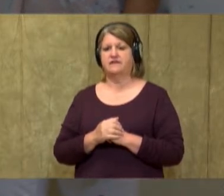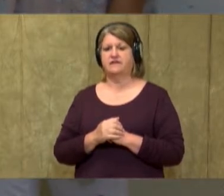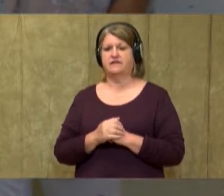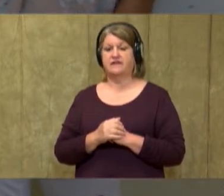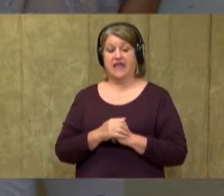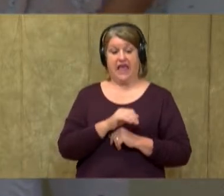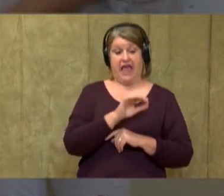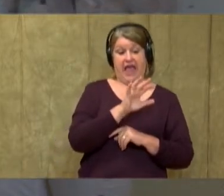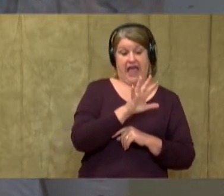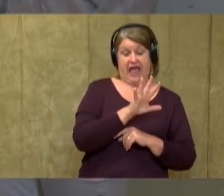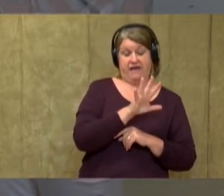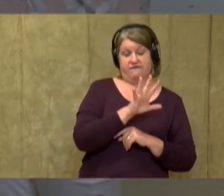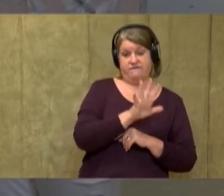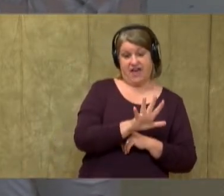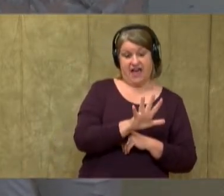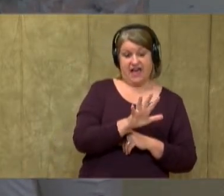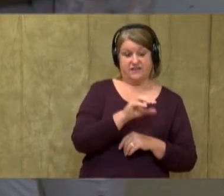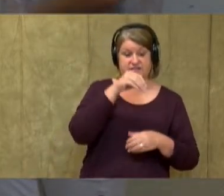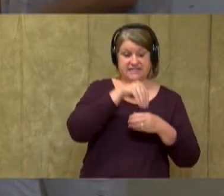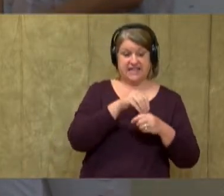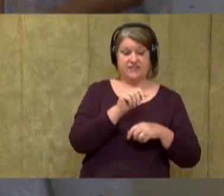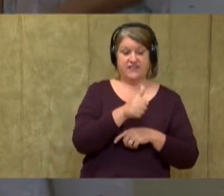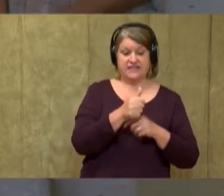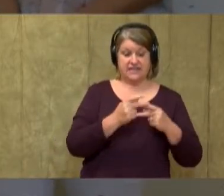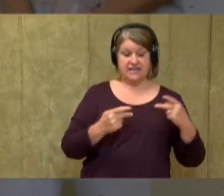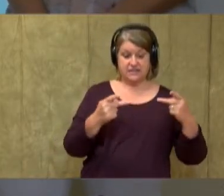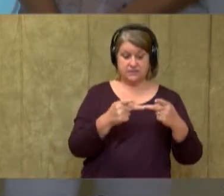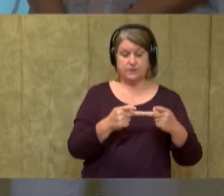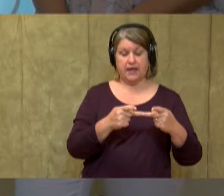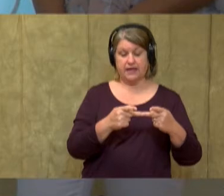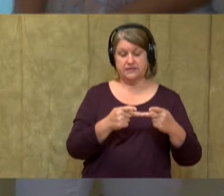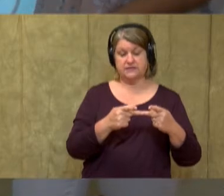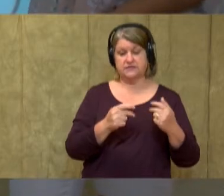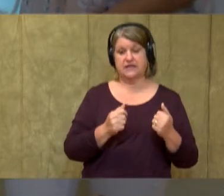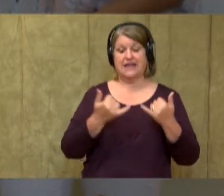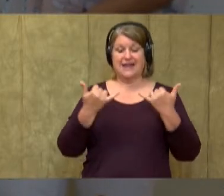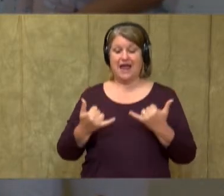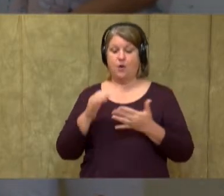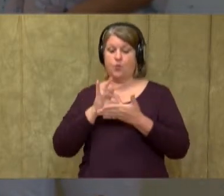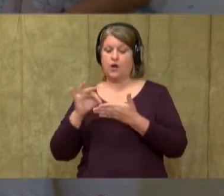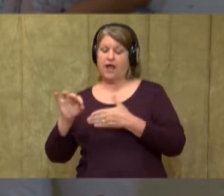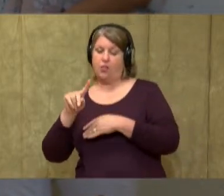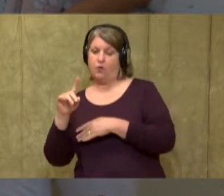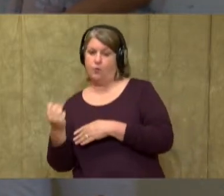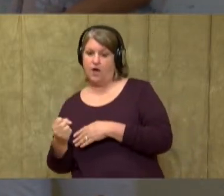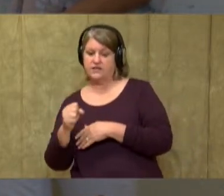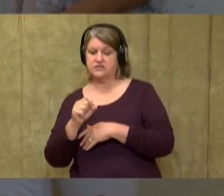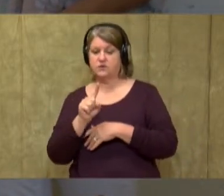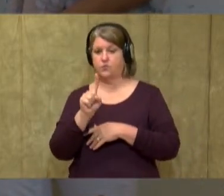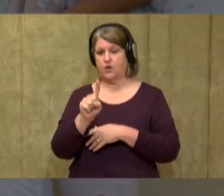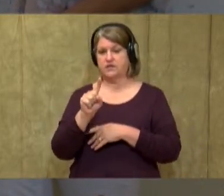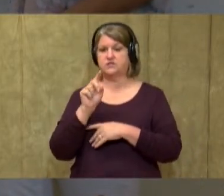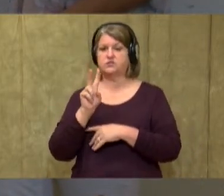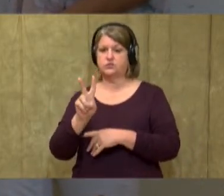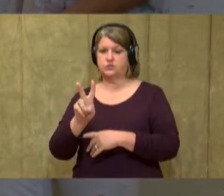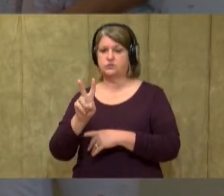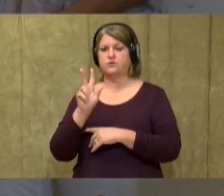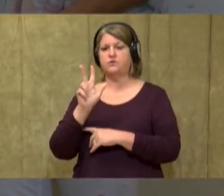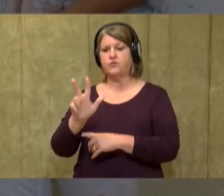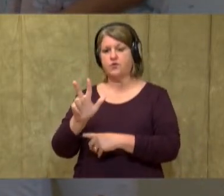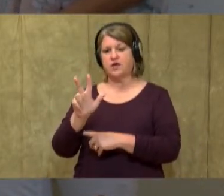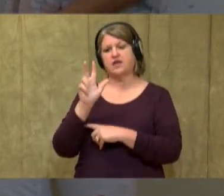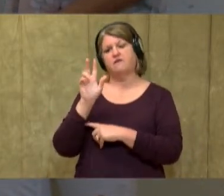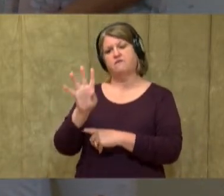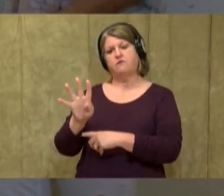is in the tens place because we counted our rods. Let's count our ones. 1, 2,